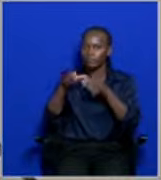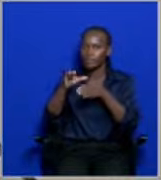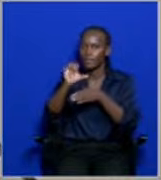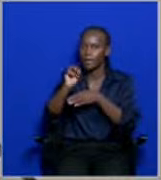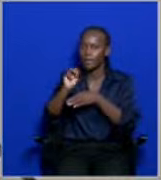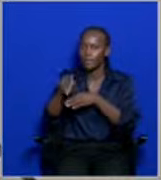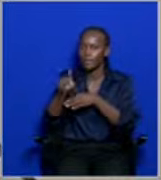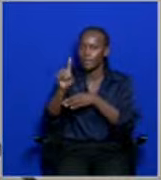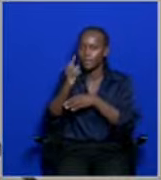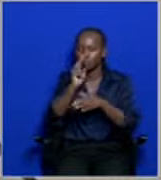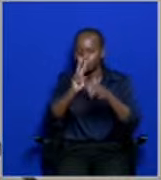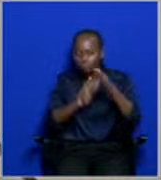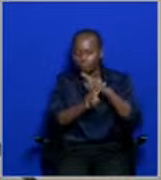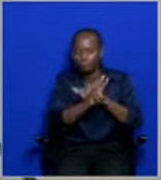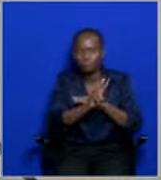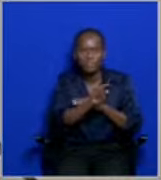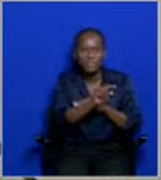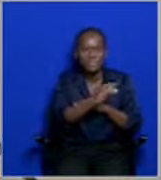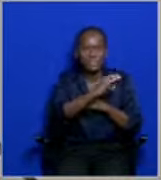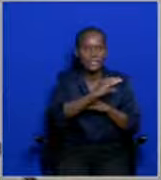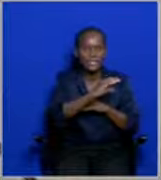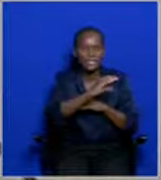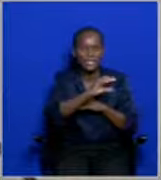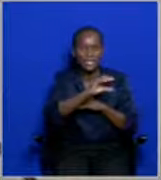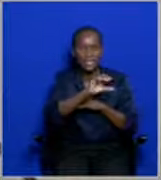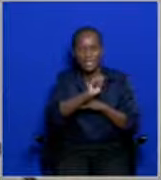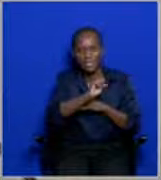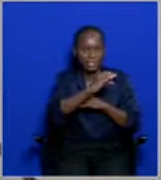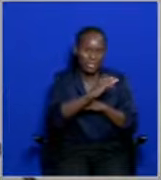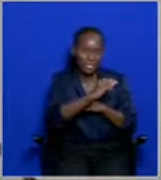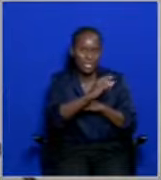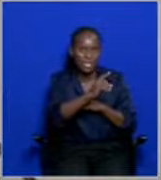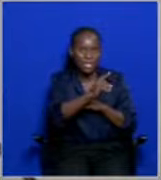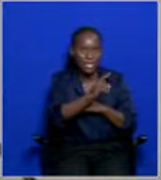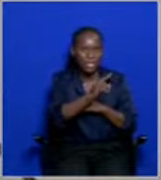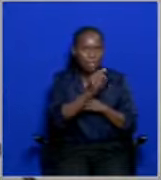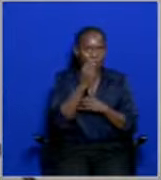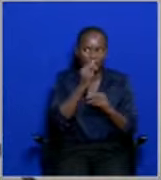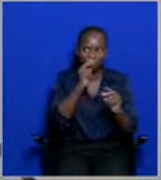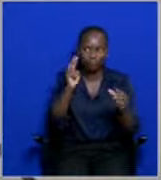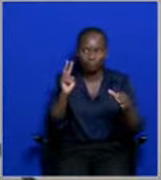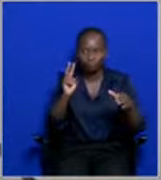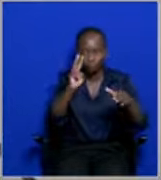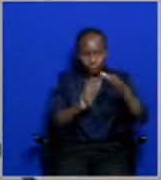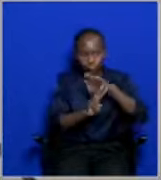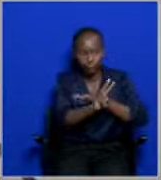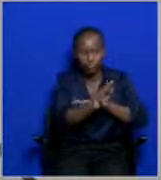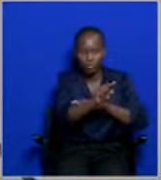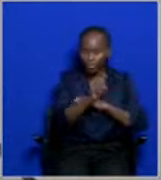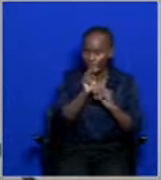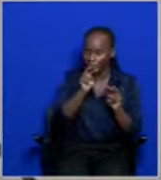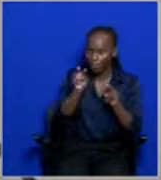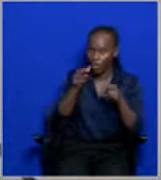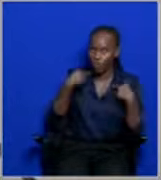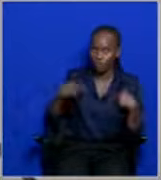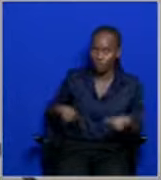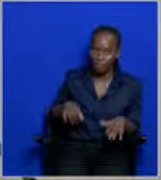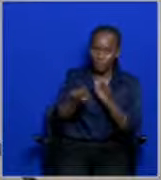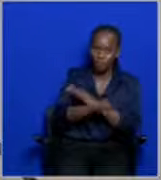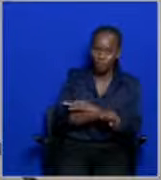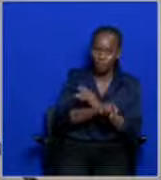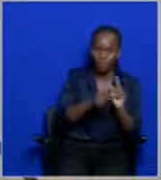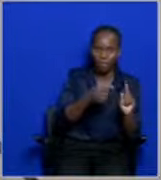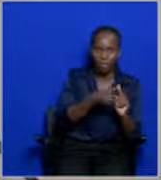on duty. They were wearing full uniform. It was a female and a male members. Their names